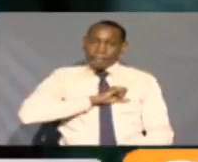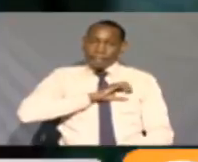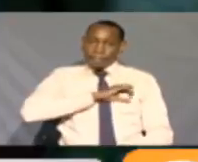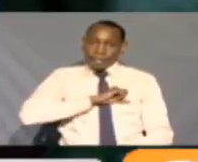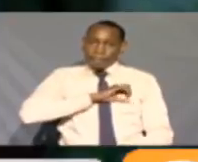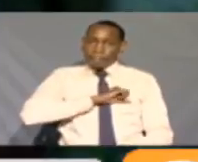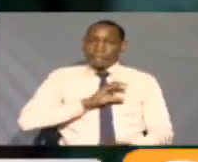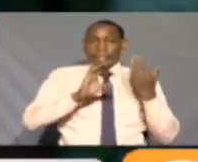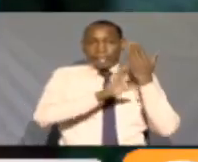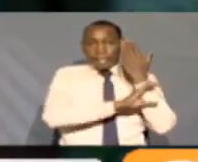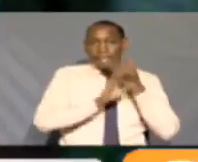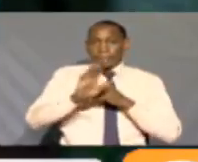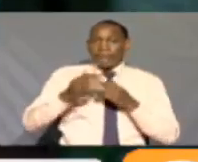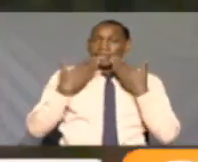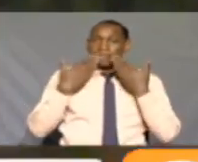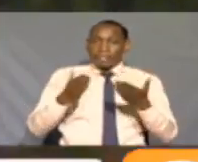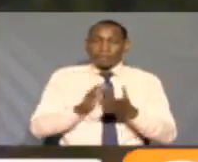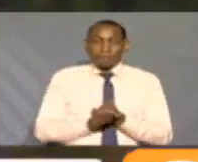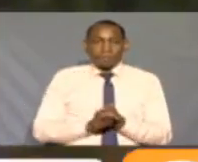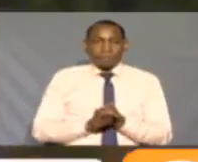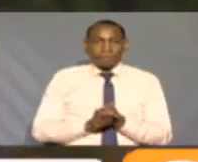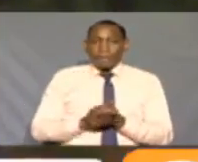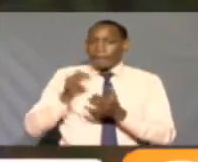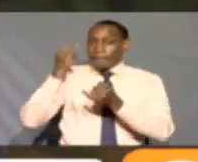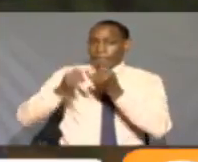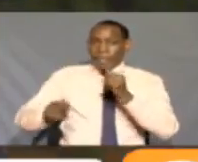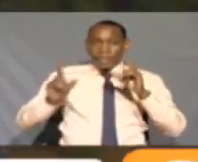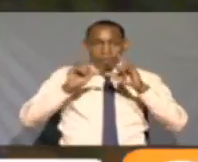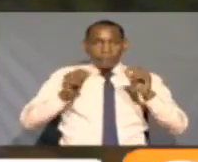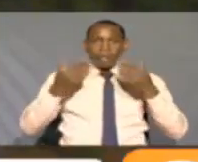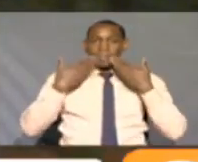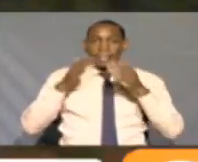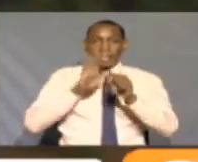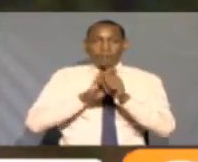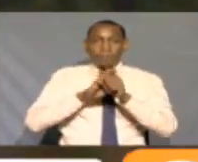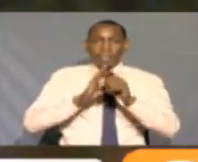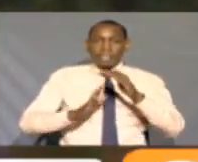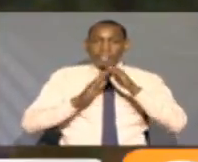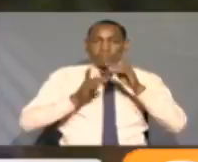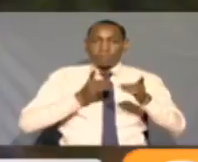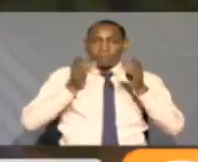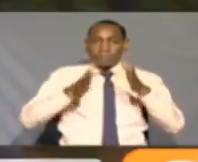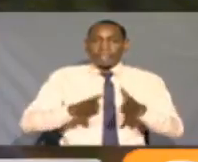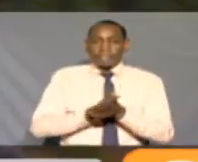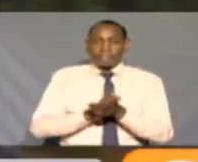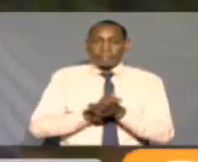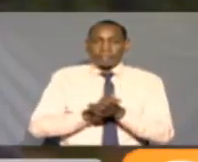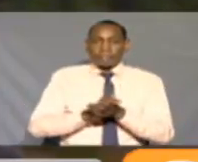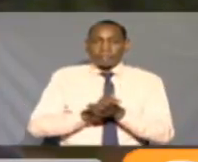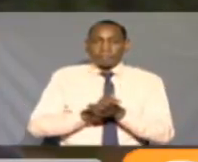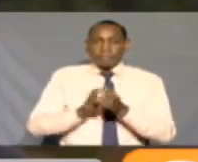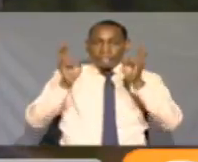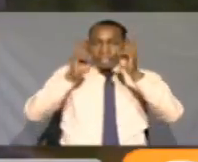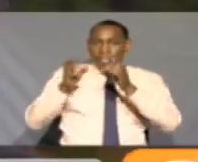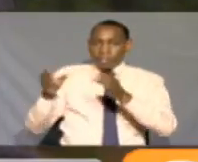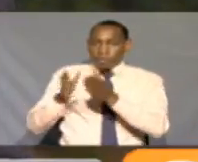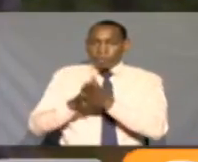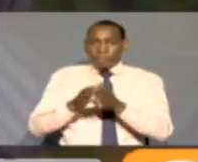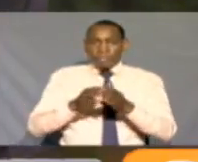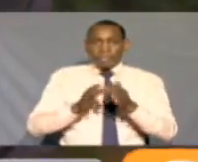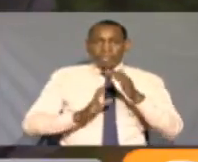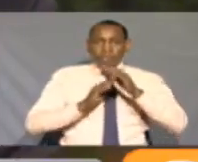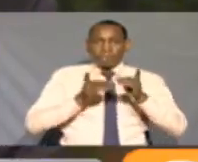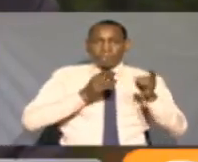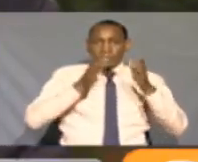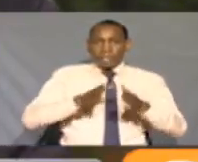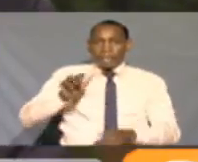is your country. Thank you. I think that's a good last word. Thank you so much, Samuel Kimeo, Executive Director, Transparency International, Irungu Huchen, Executive Director,